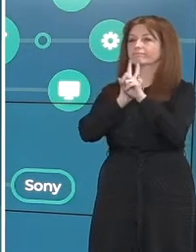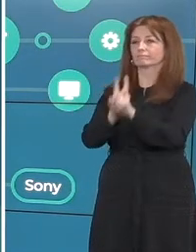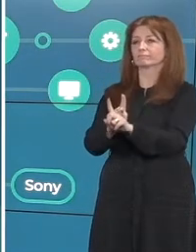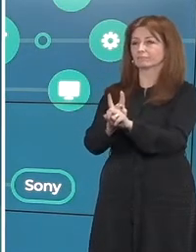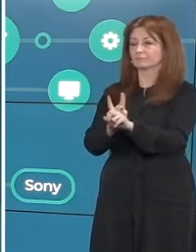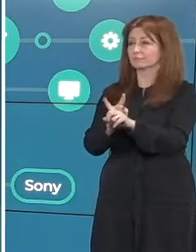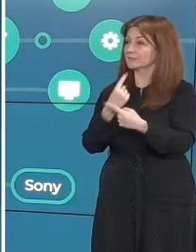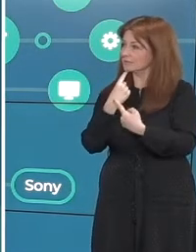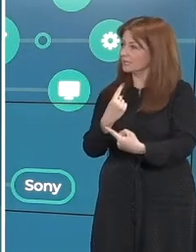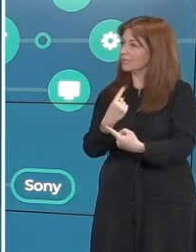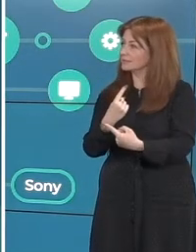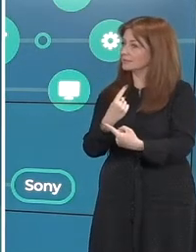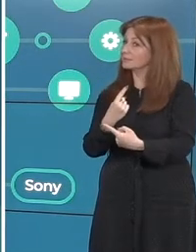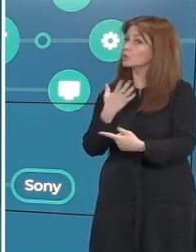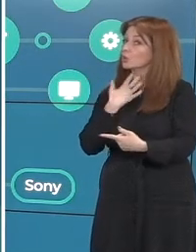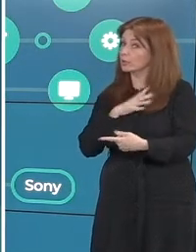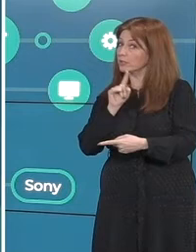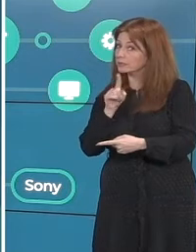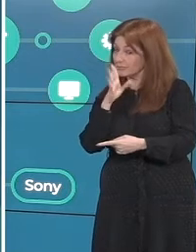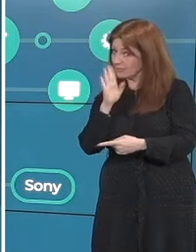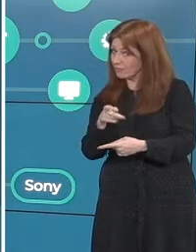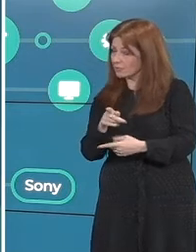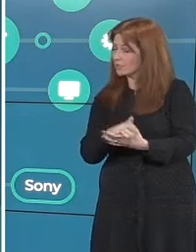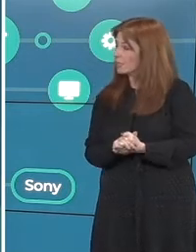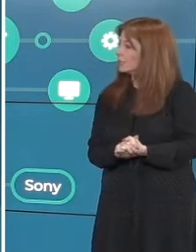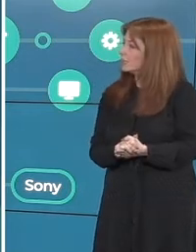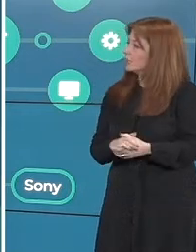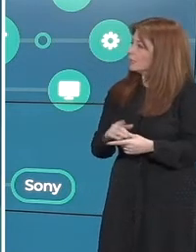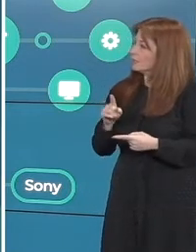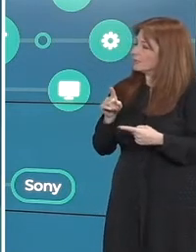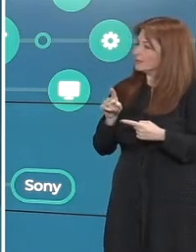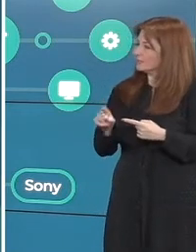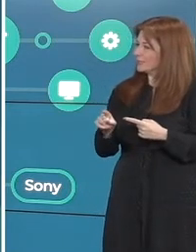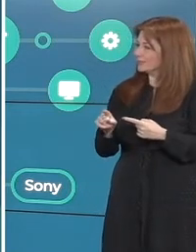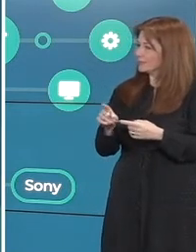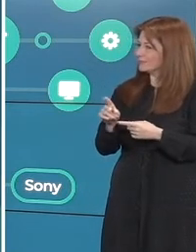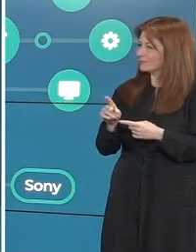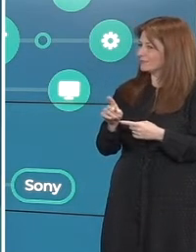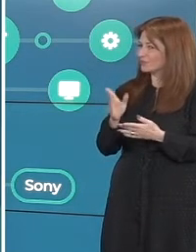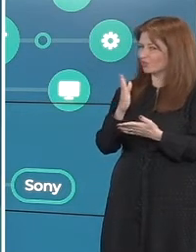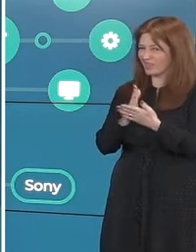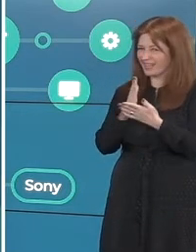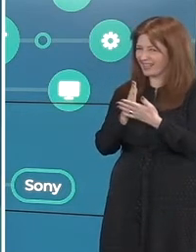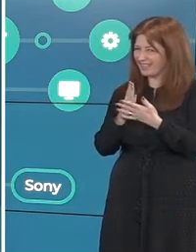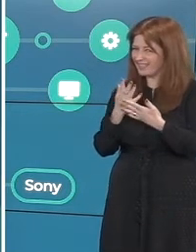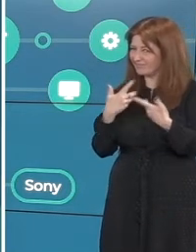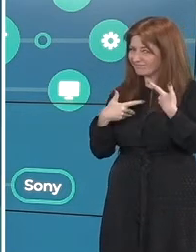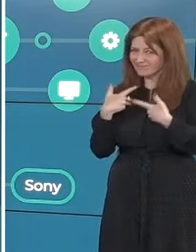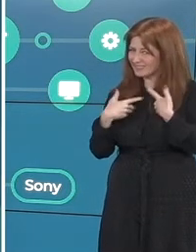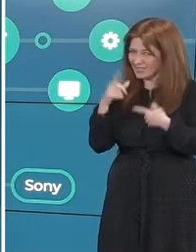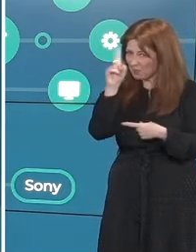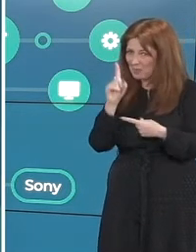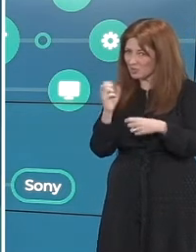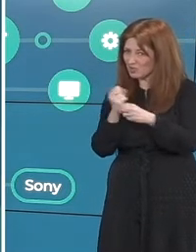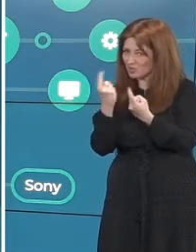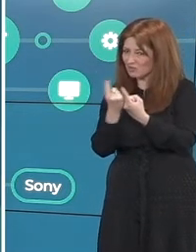says, you know, you need to take this seriously. But that doesn't really motivate people to actually do